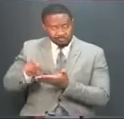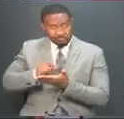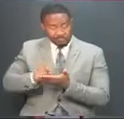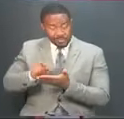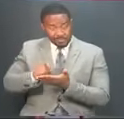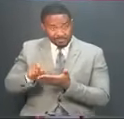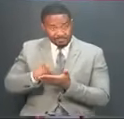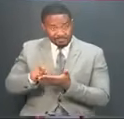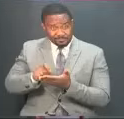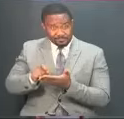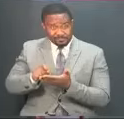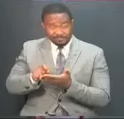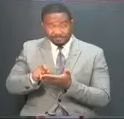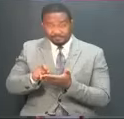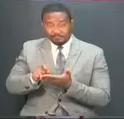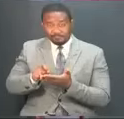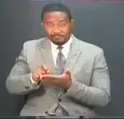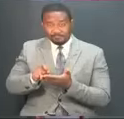to